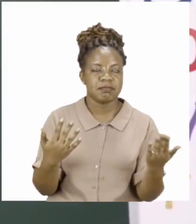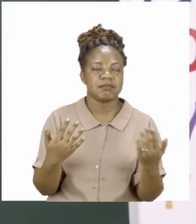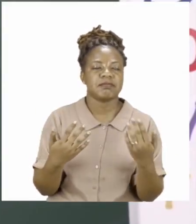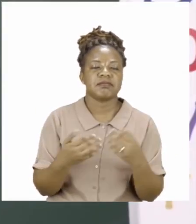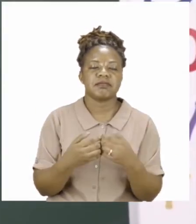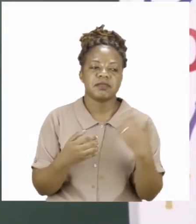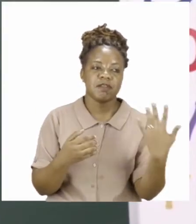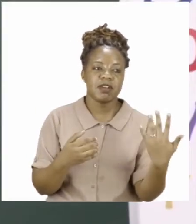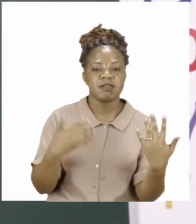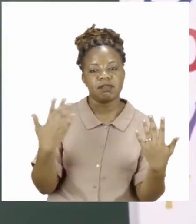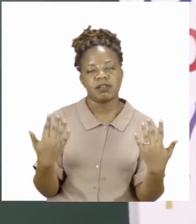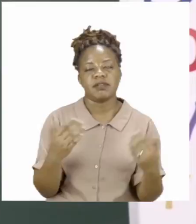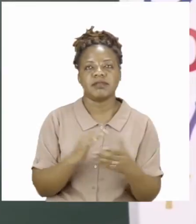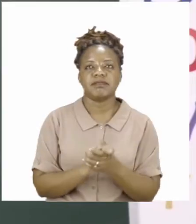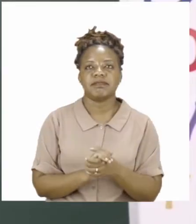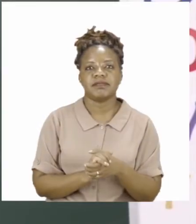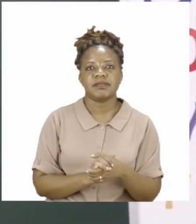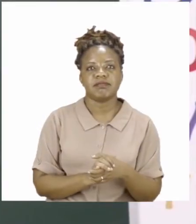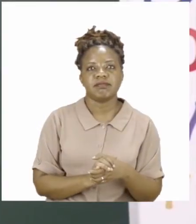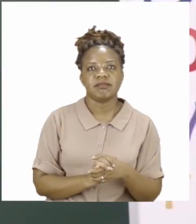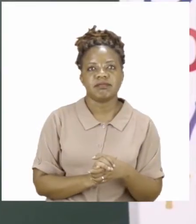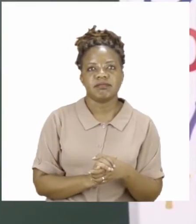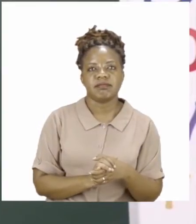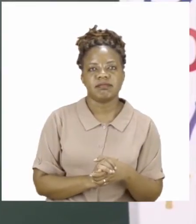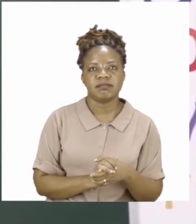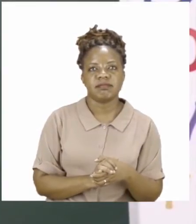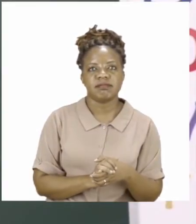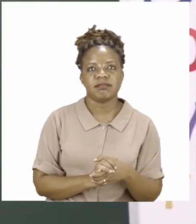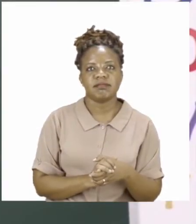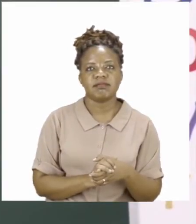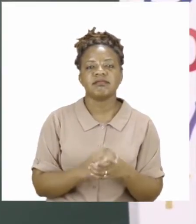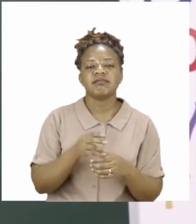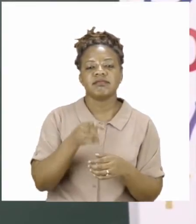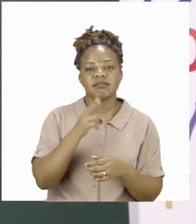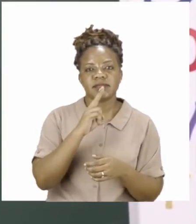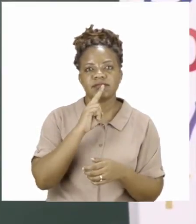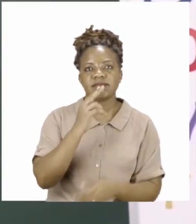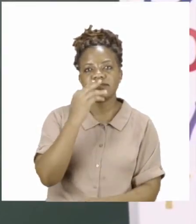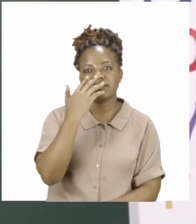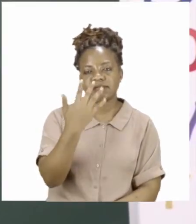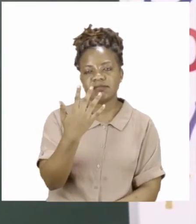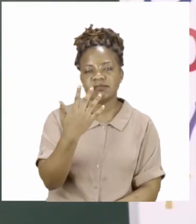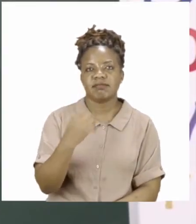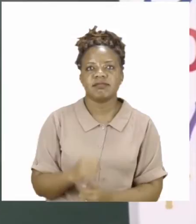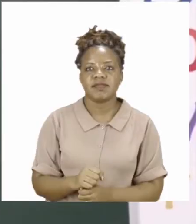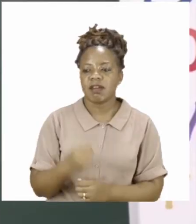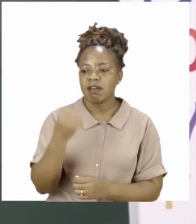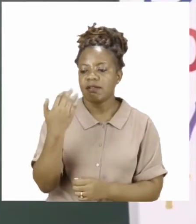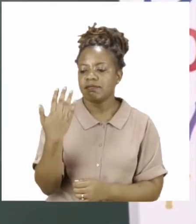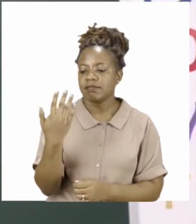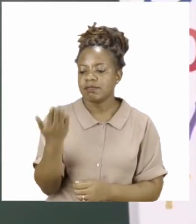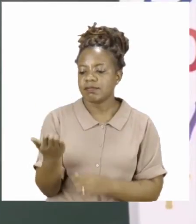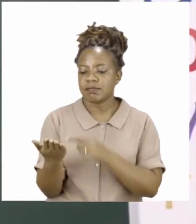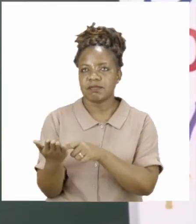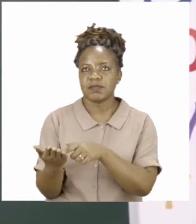half and giving me half. And now we know our answer is 5. So you